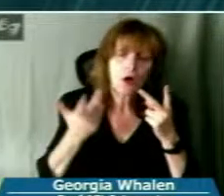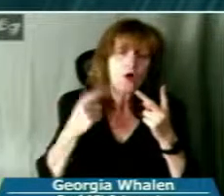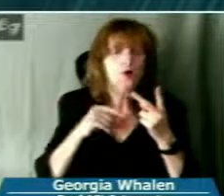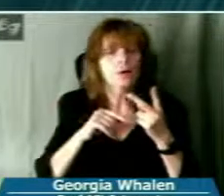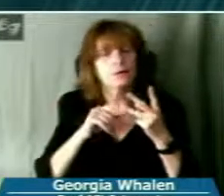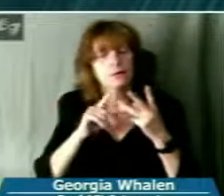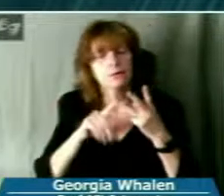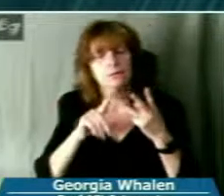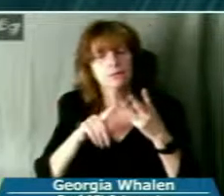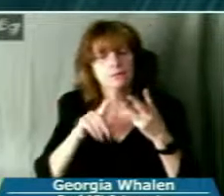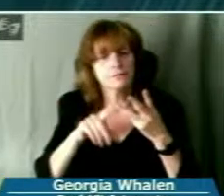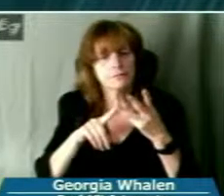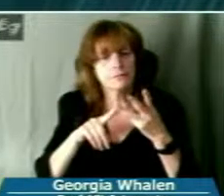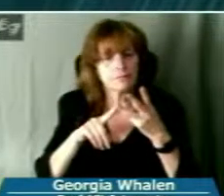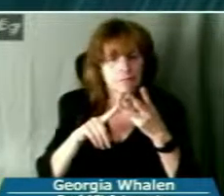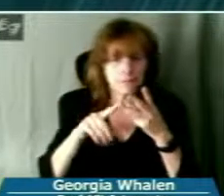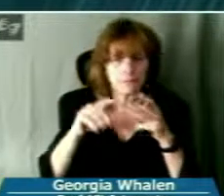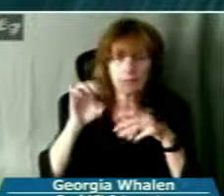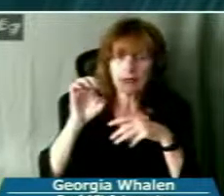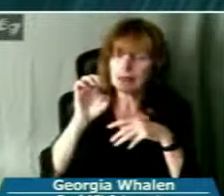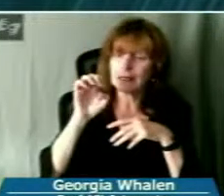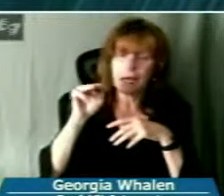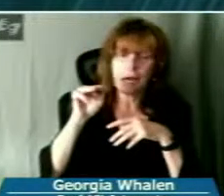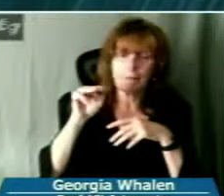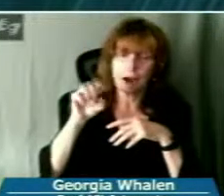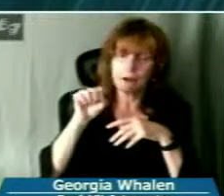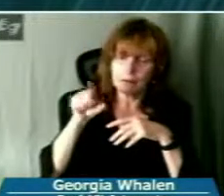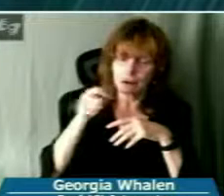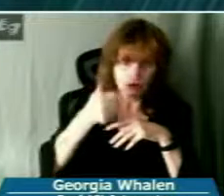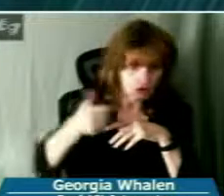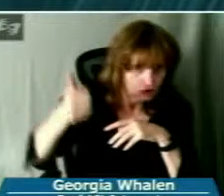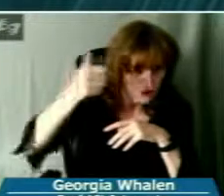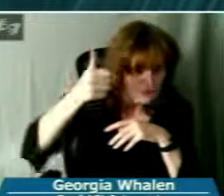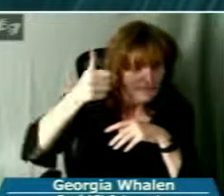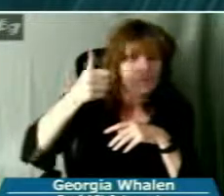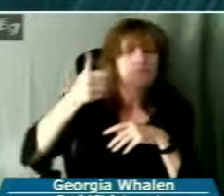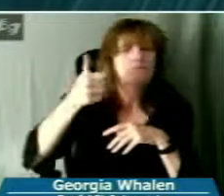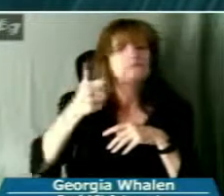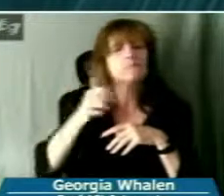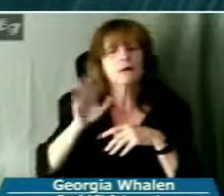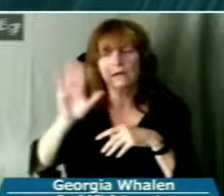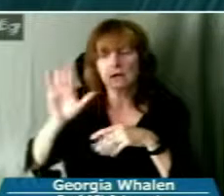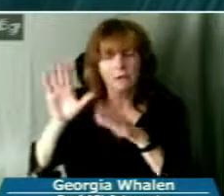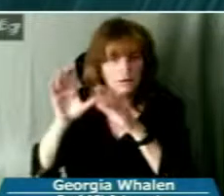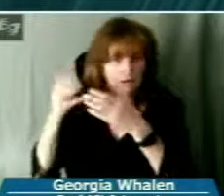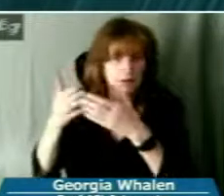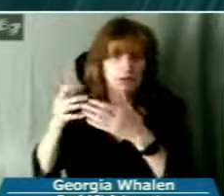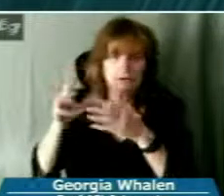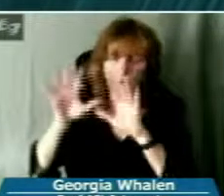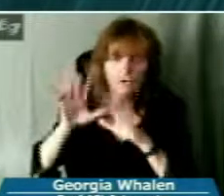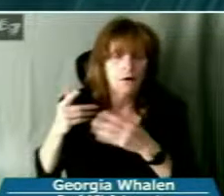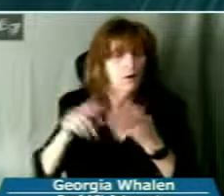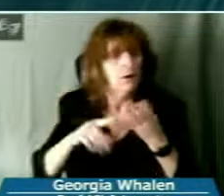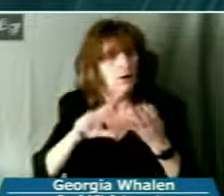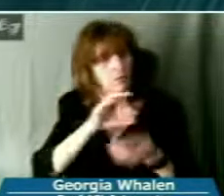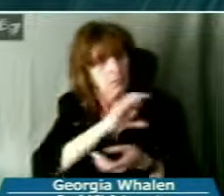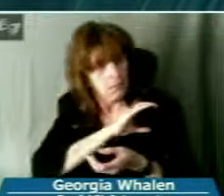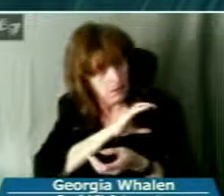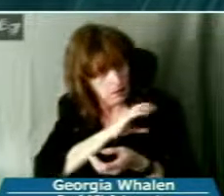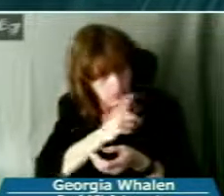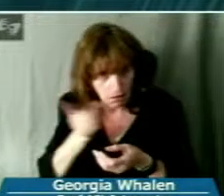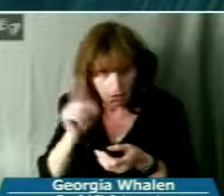Chief of EMS, Mike Sanderson. His team did a first-class job. The police were involved in helping in terms